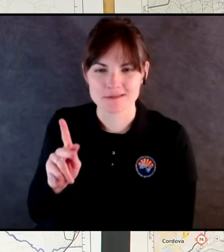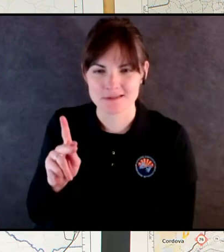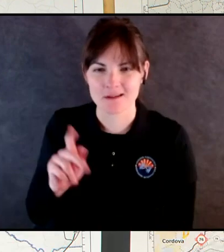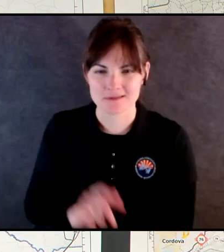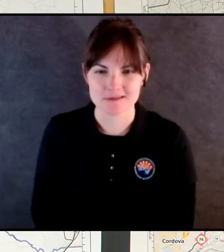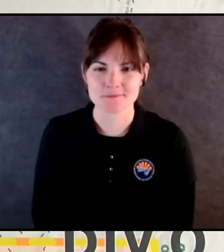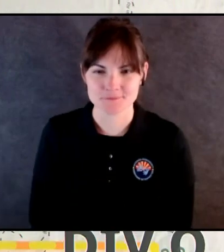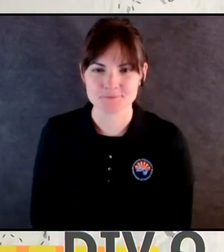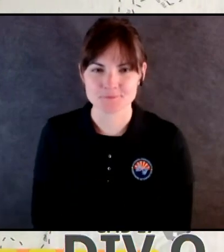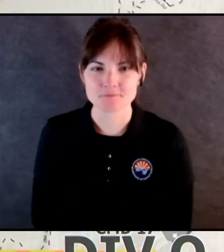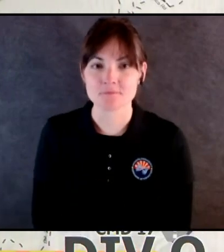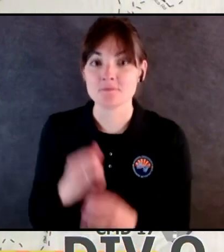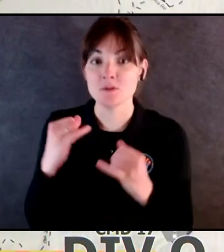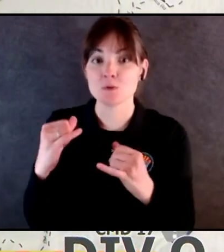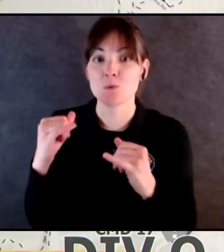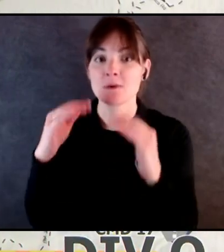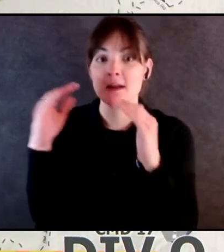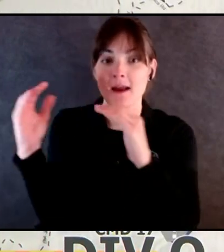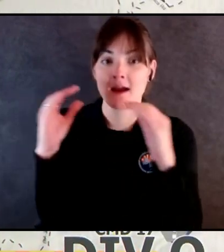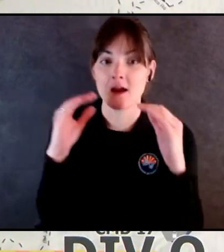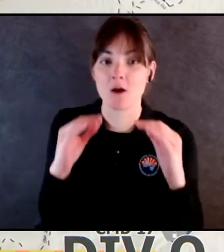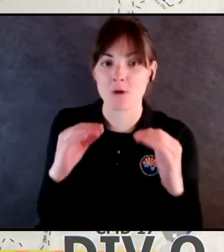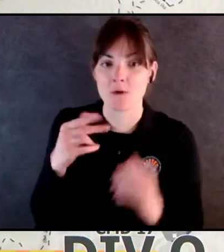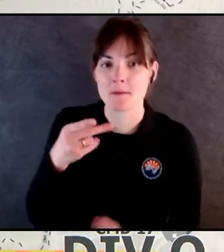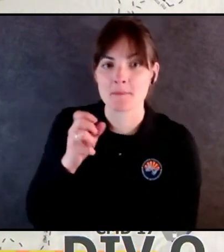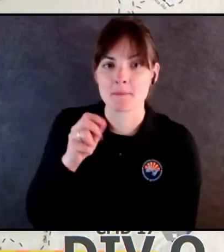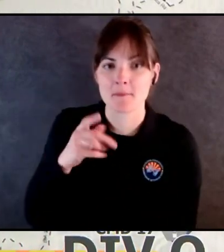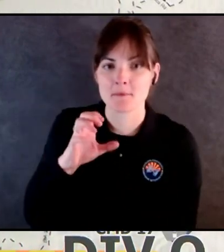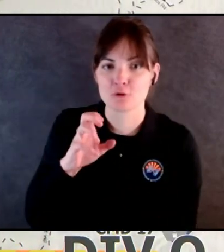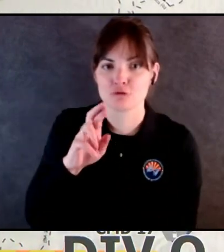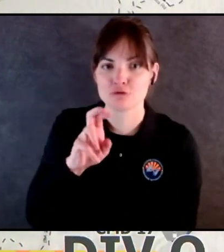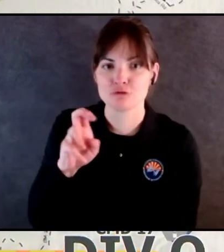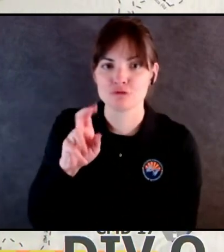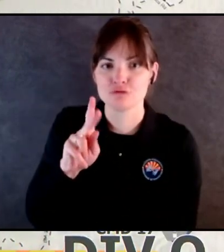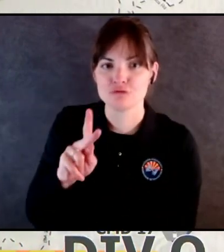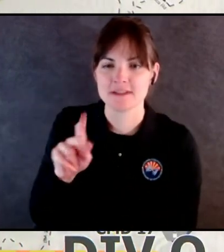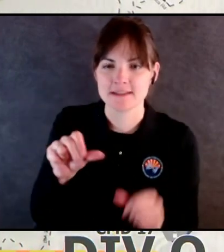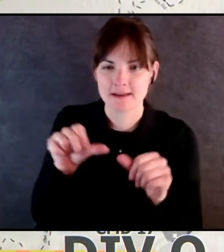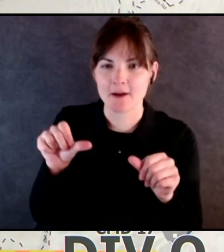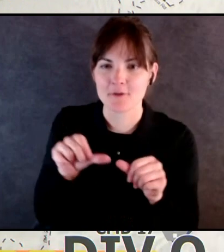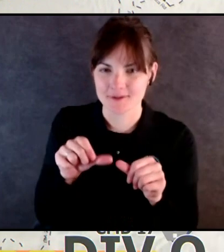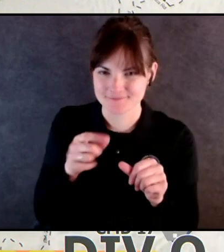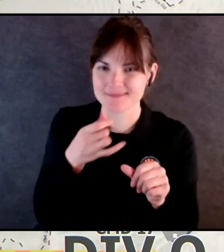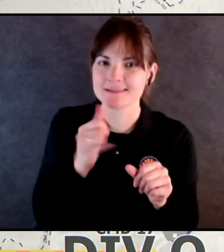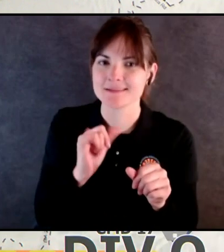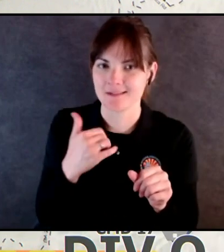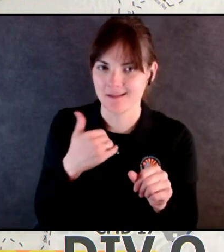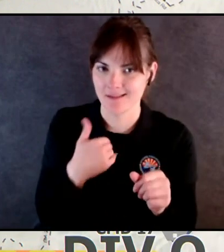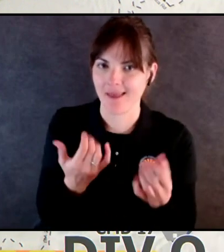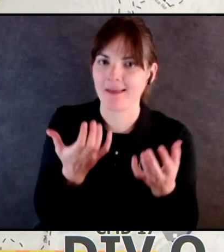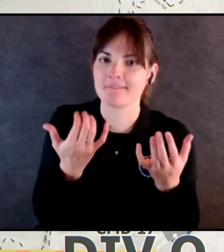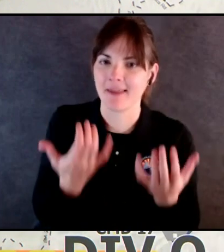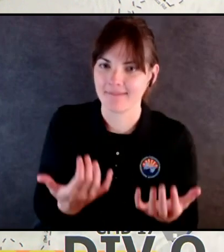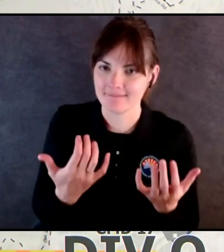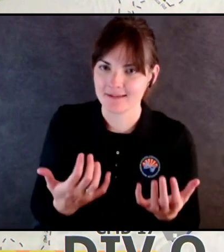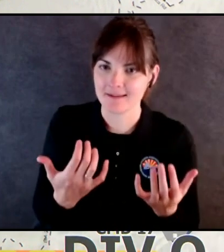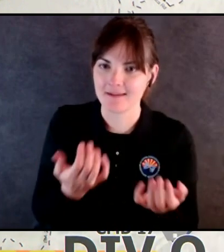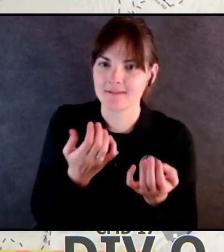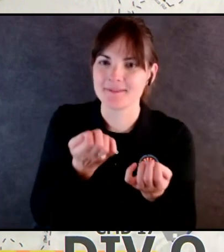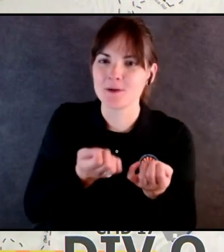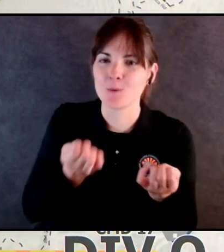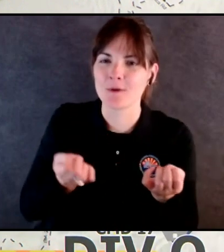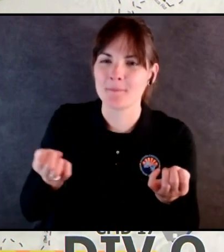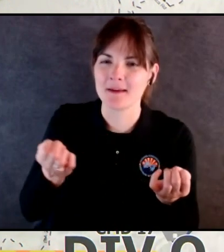Pot Creek area, we do have some heavy equipment working on that road, just installing rolling dips, and that's basically just